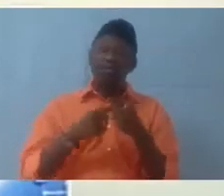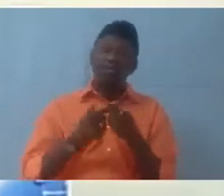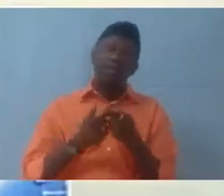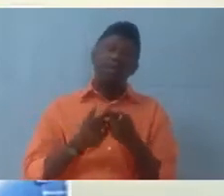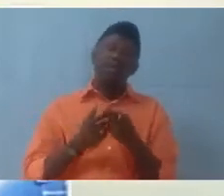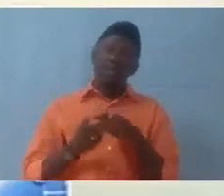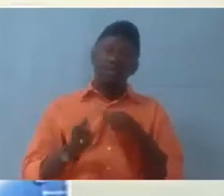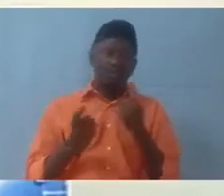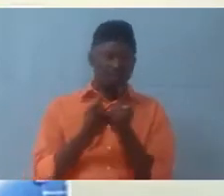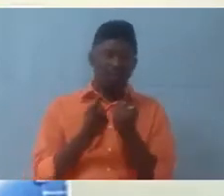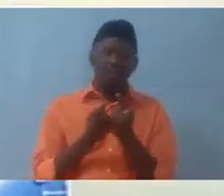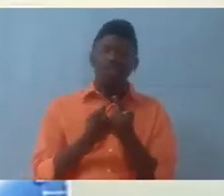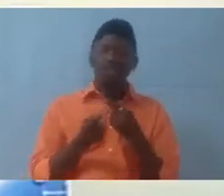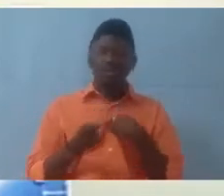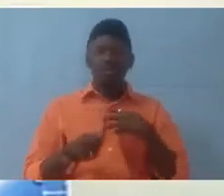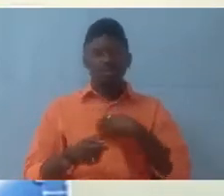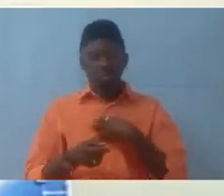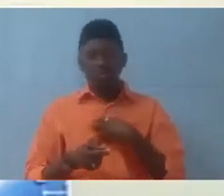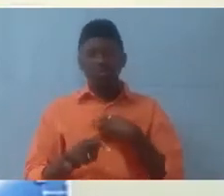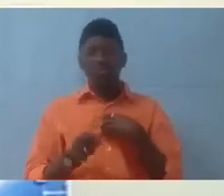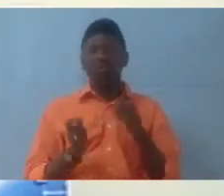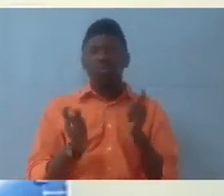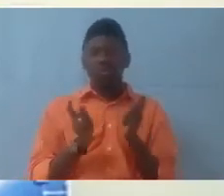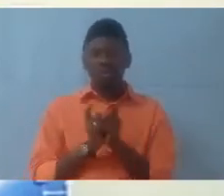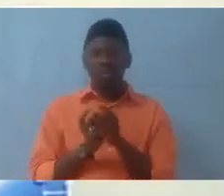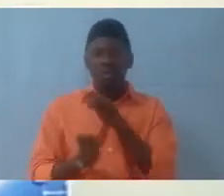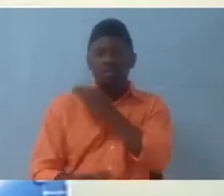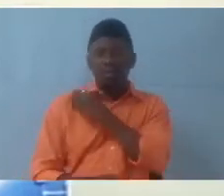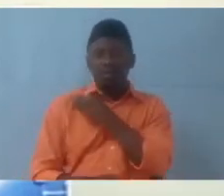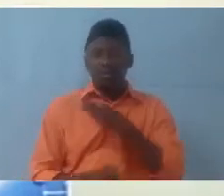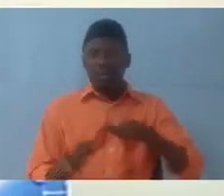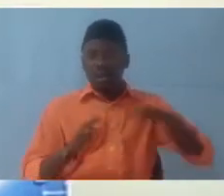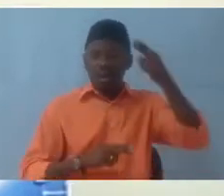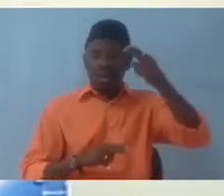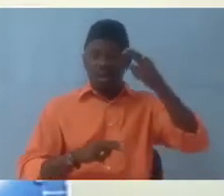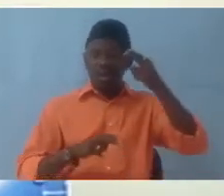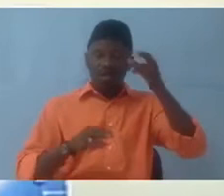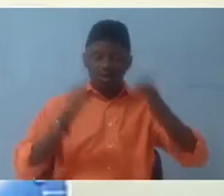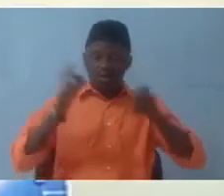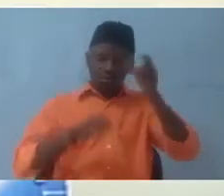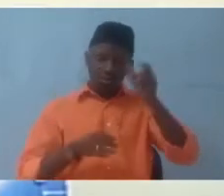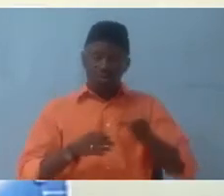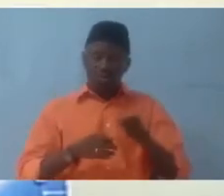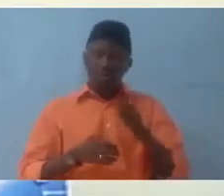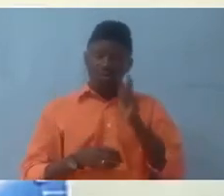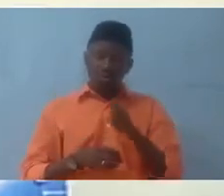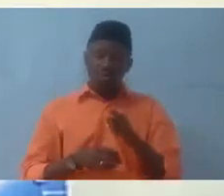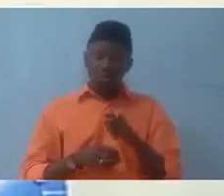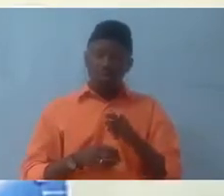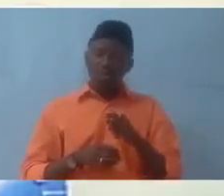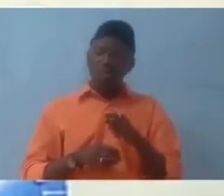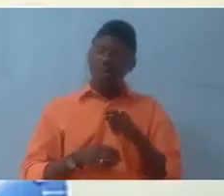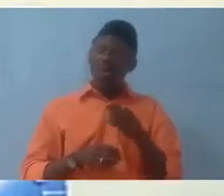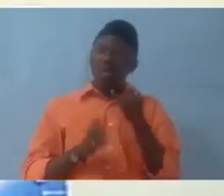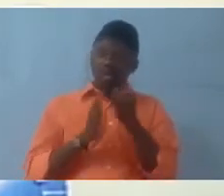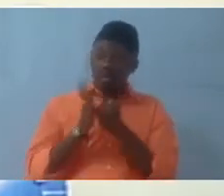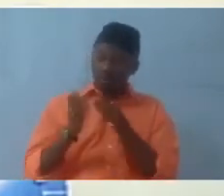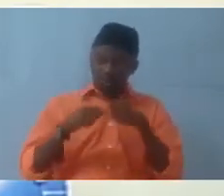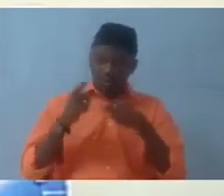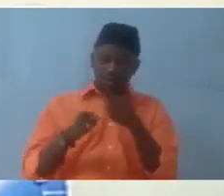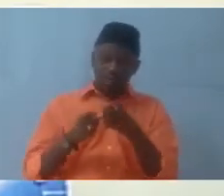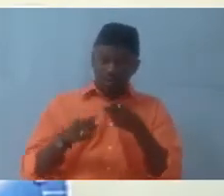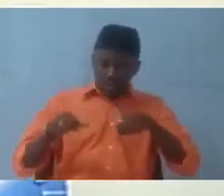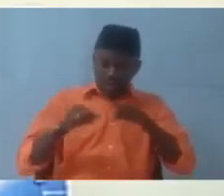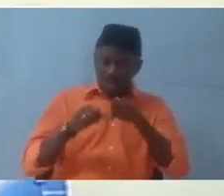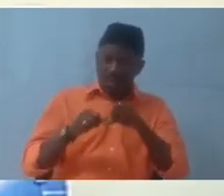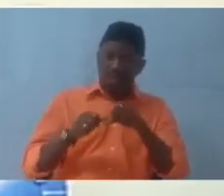there are matters that we will have to see the master of the high court some perhaps JS but then matters of this concern can only be addressed by the